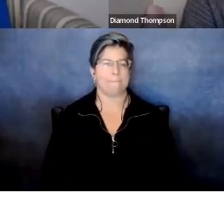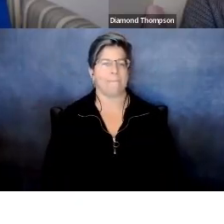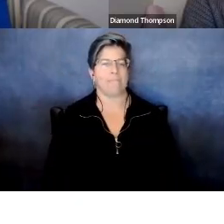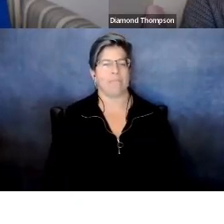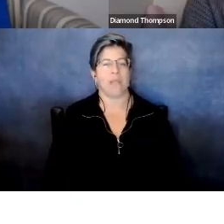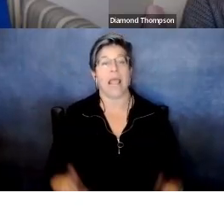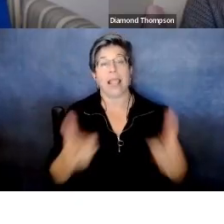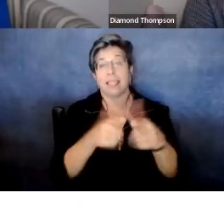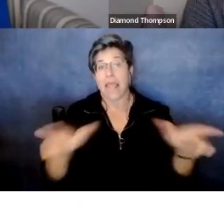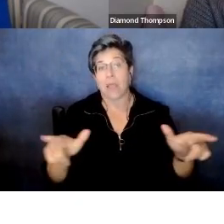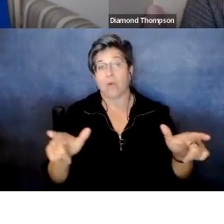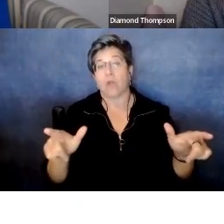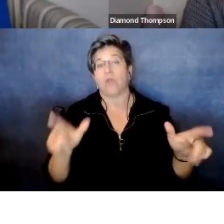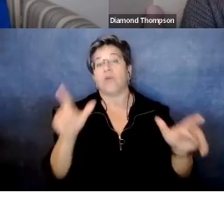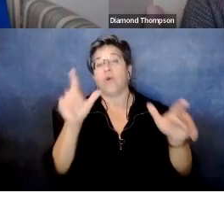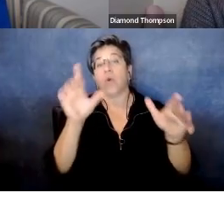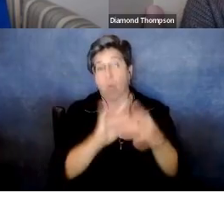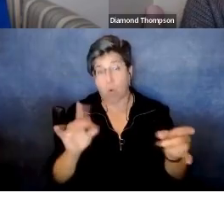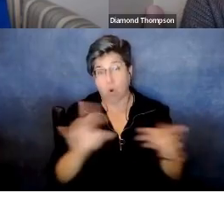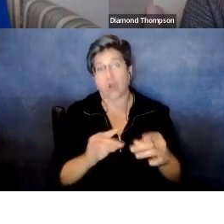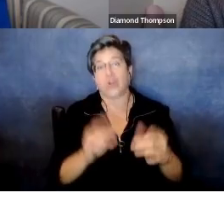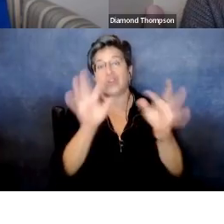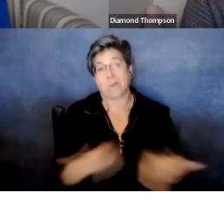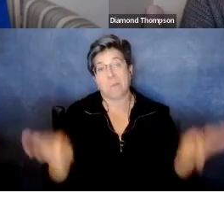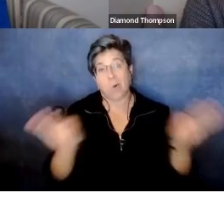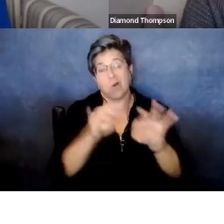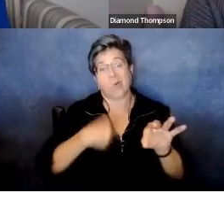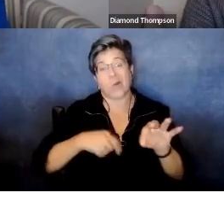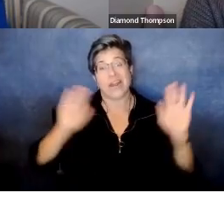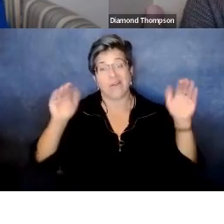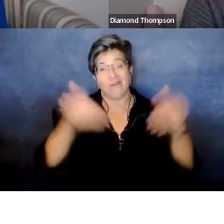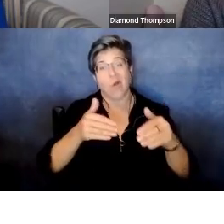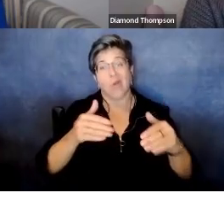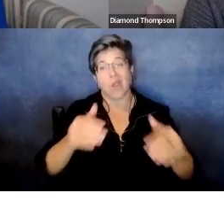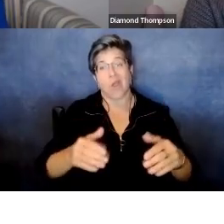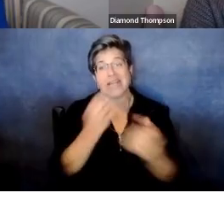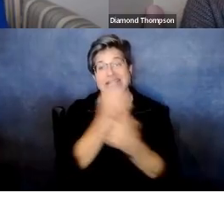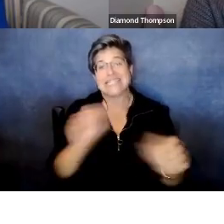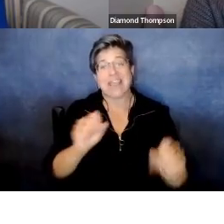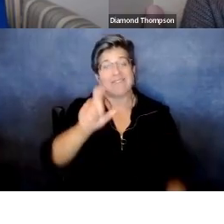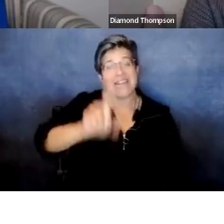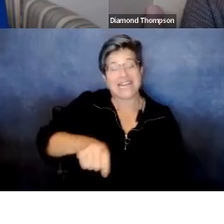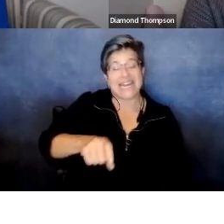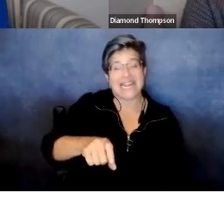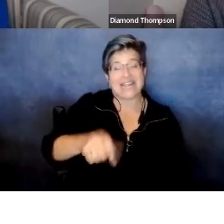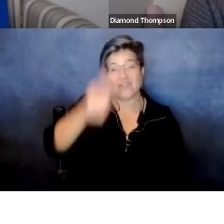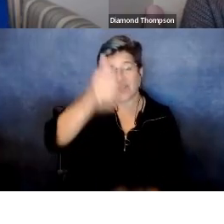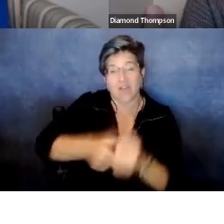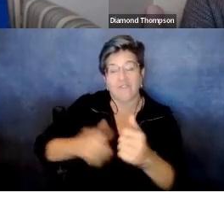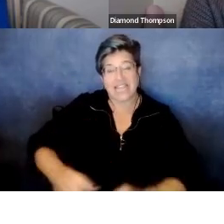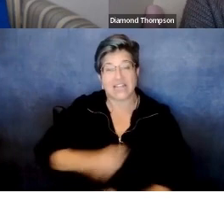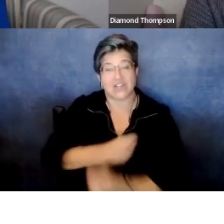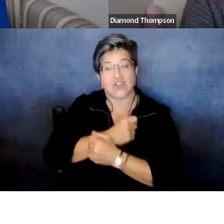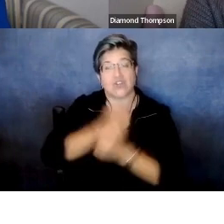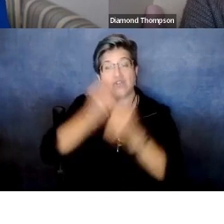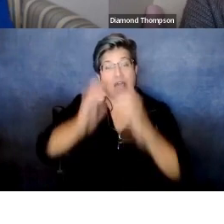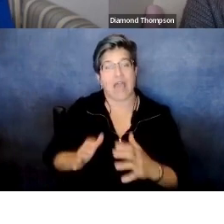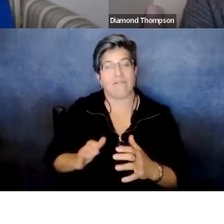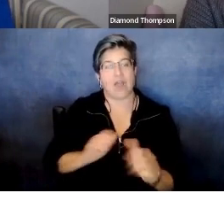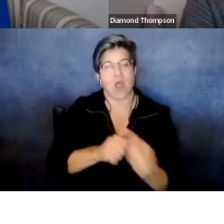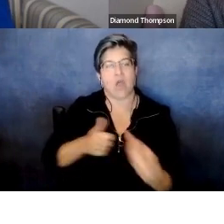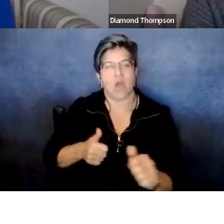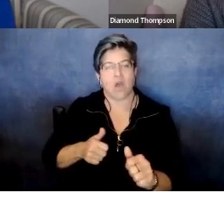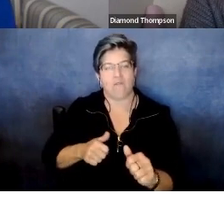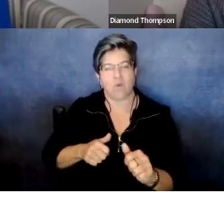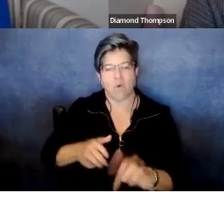really matter when we're talking. We need to focus on the safety and the needs of survivors and avoid probing